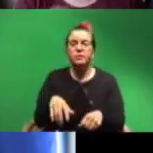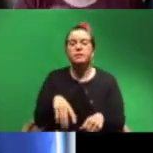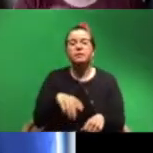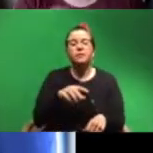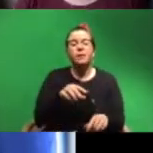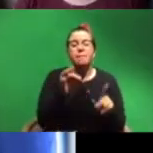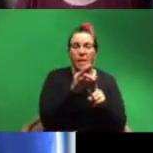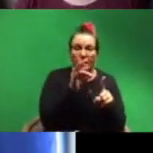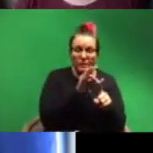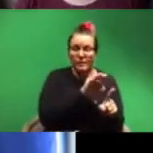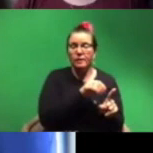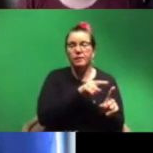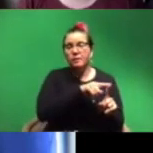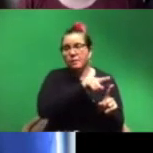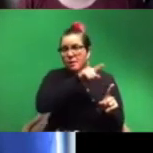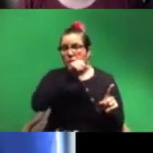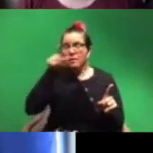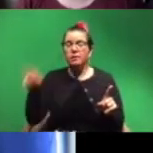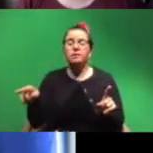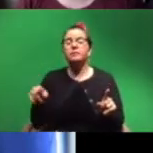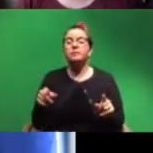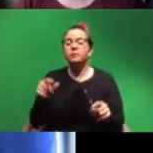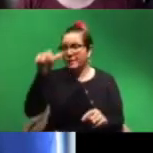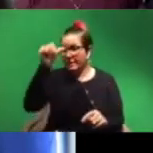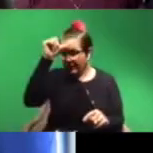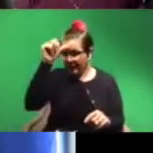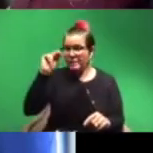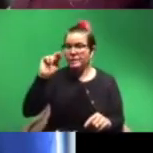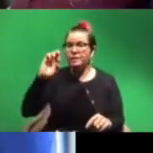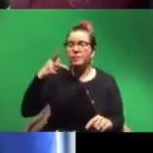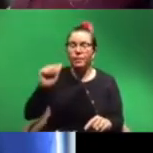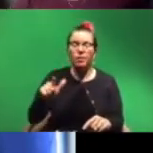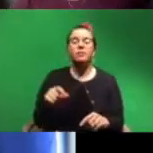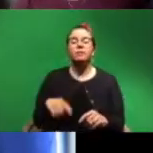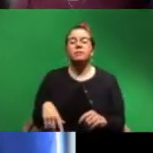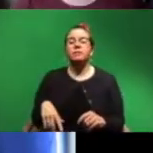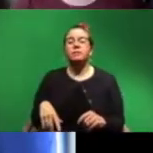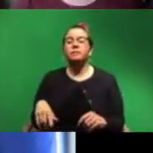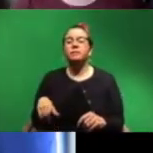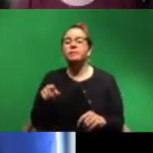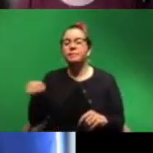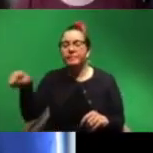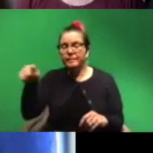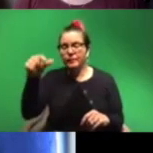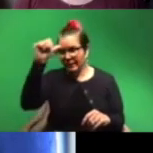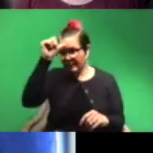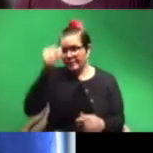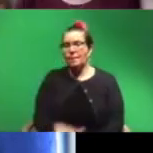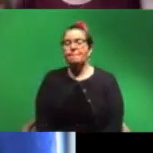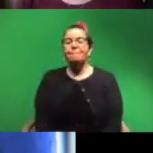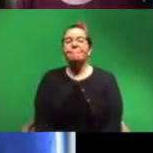Pakistan, all the way across through India and Nepal and Bhutan, back into India. This